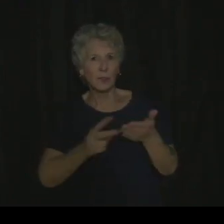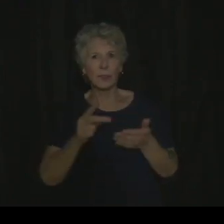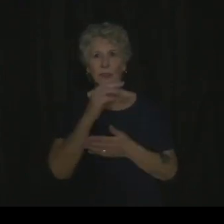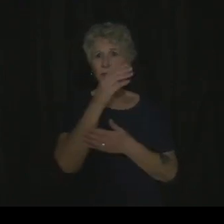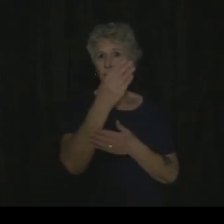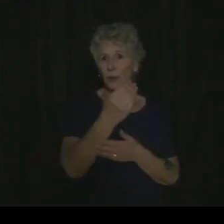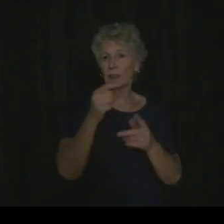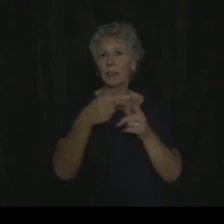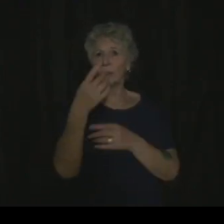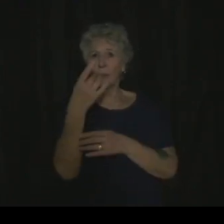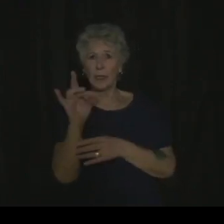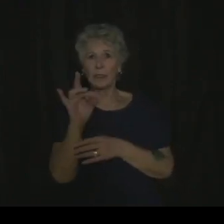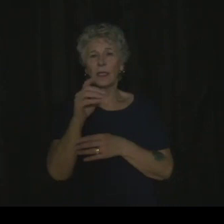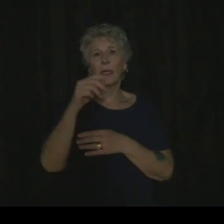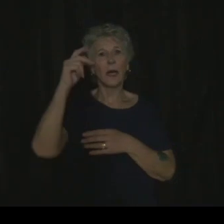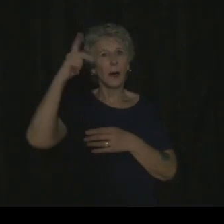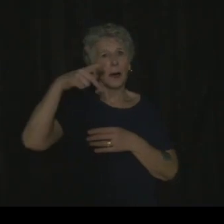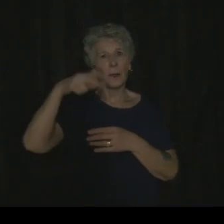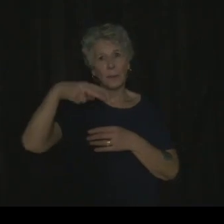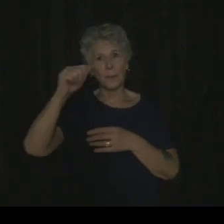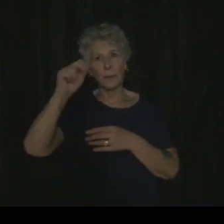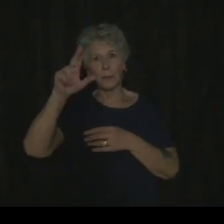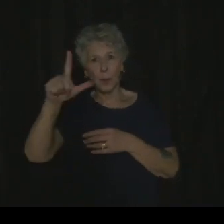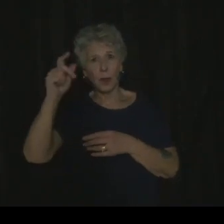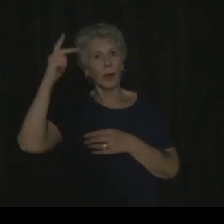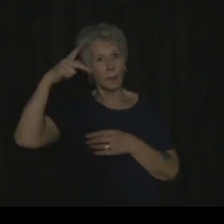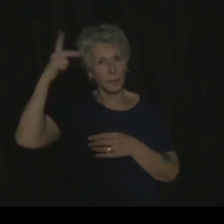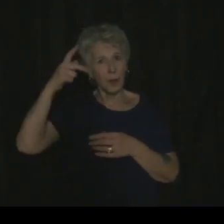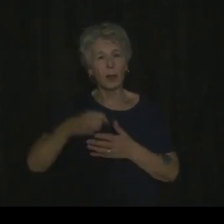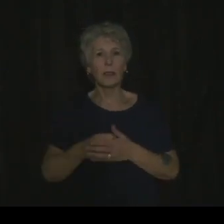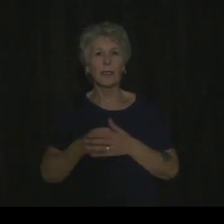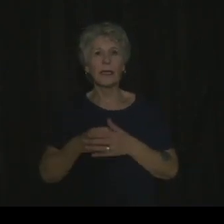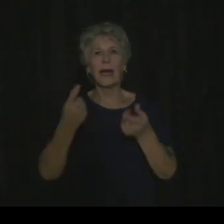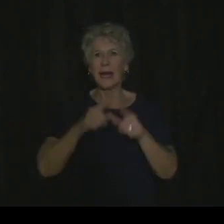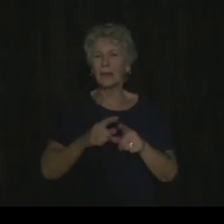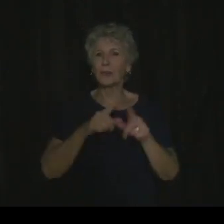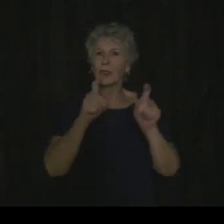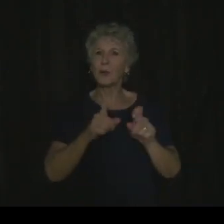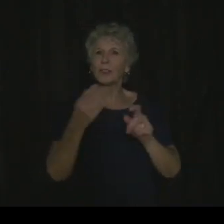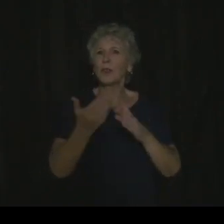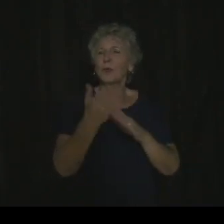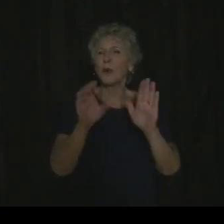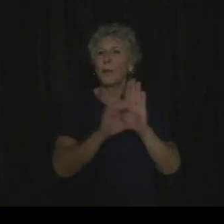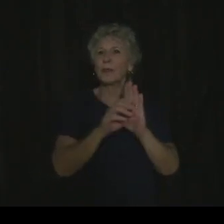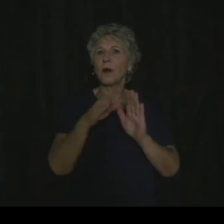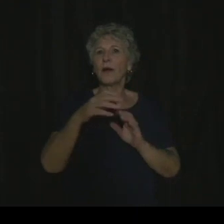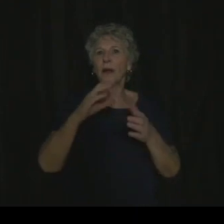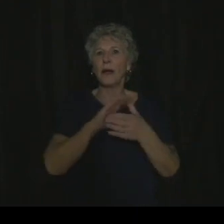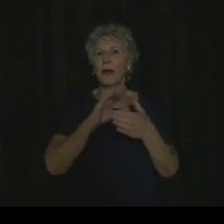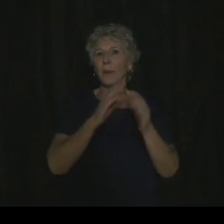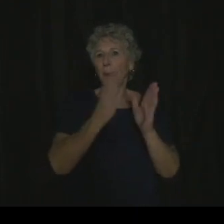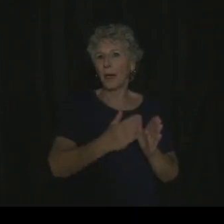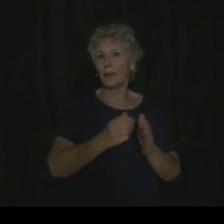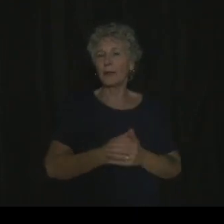chapter 9, Paul begins to answer that question through the imagery of a potter. Now, potter is not mentioned in that paragraph, but